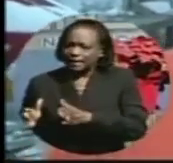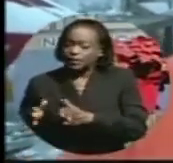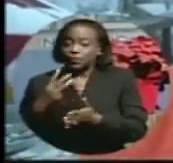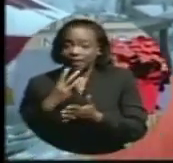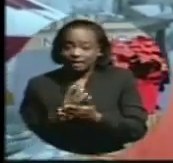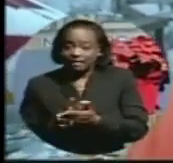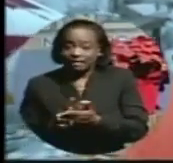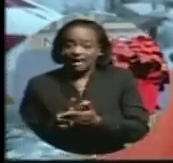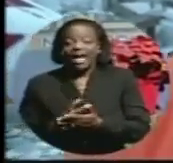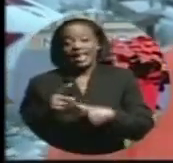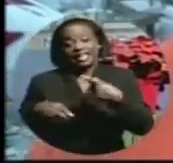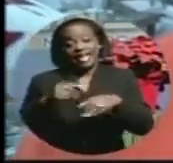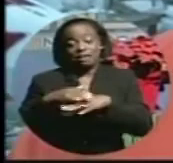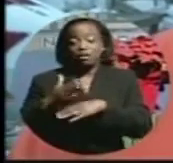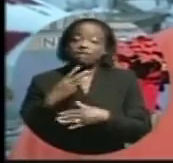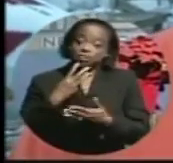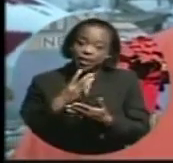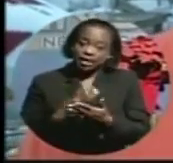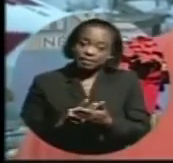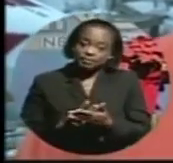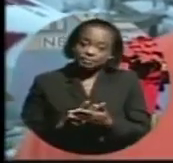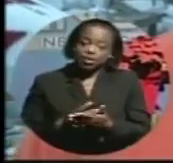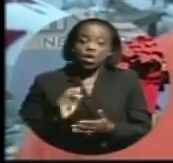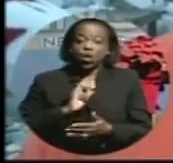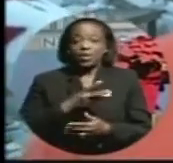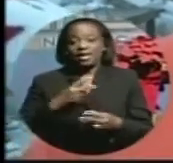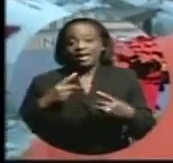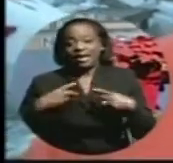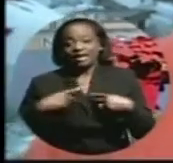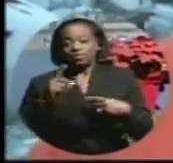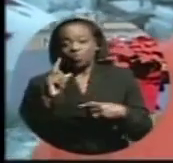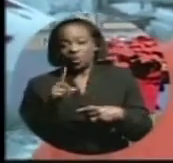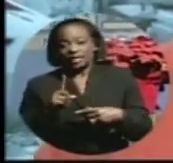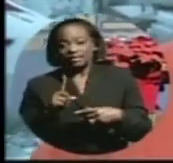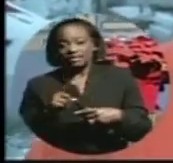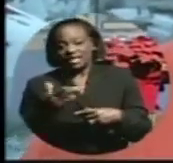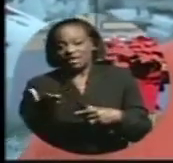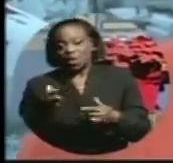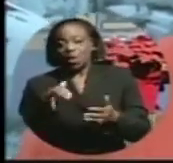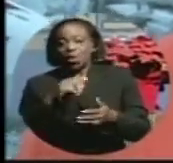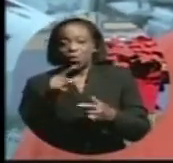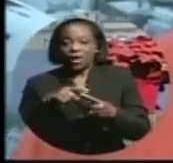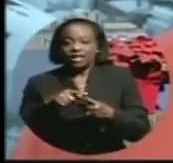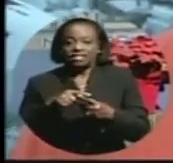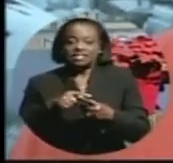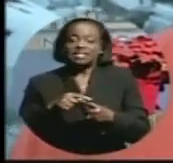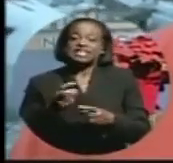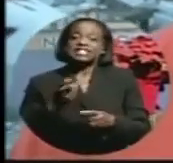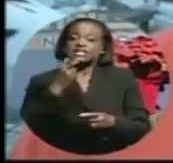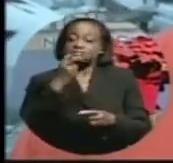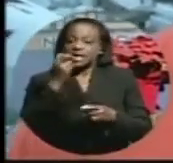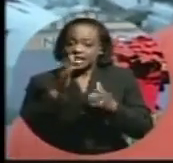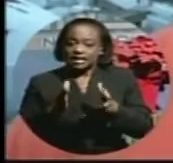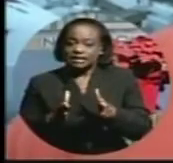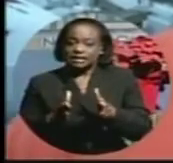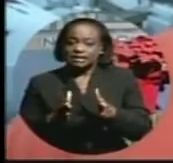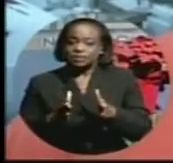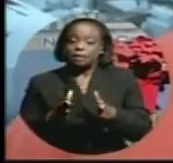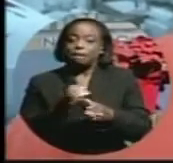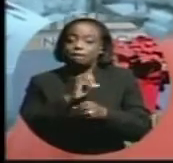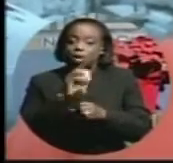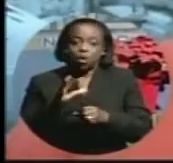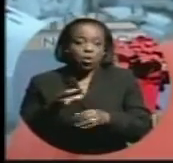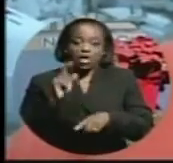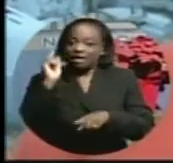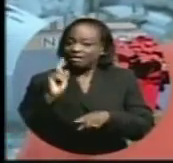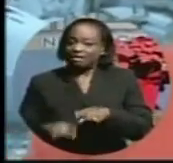came off pretty well, but we had one mishap where one of the speakers blew, and we couldn't really pull it off like we wanted to because they couldn't hear the